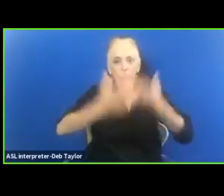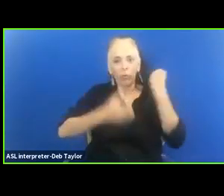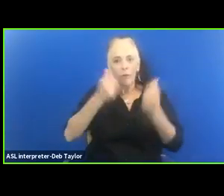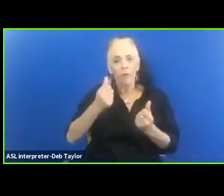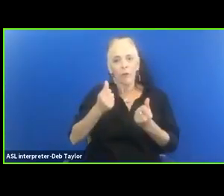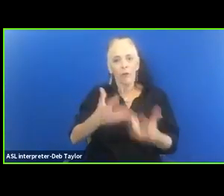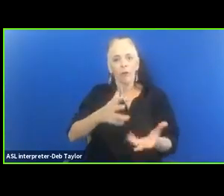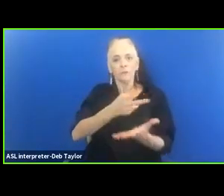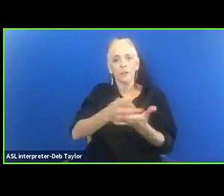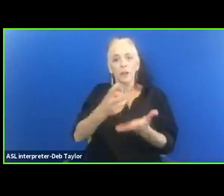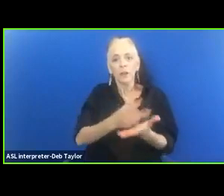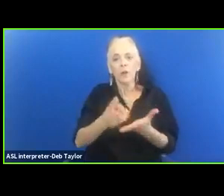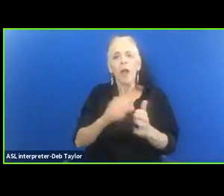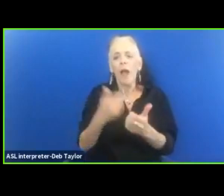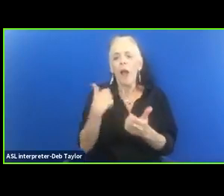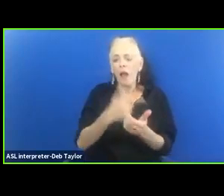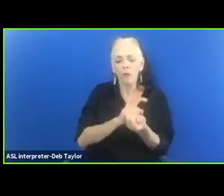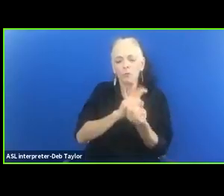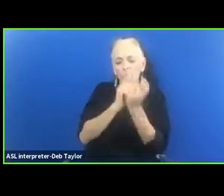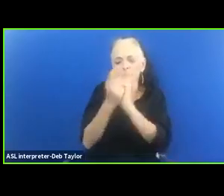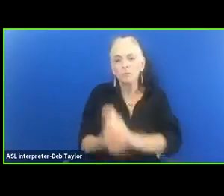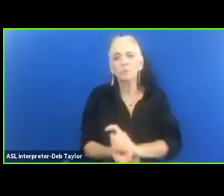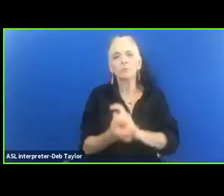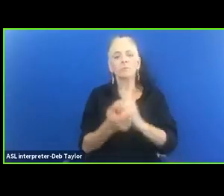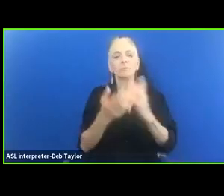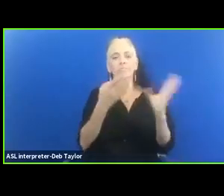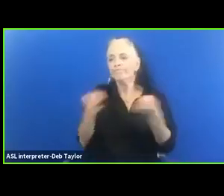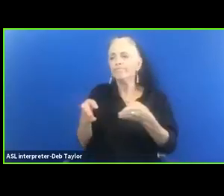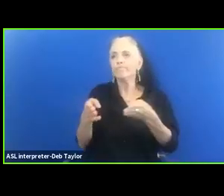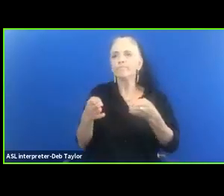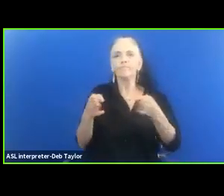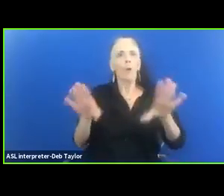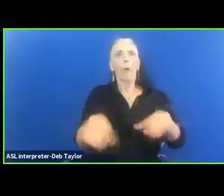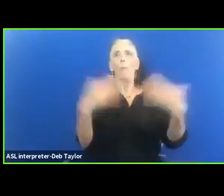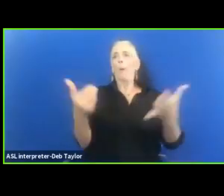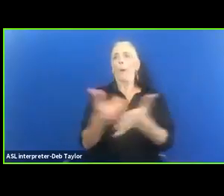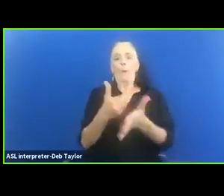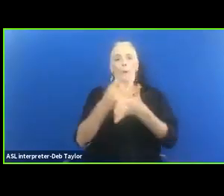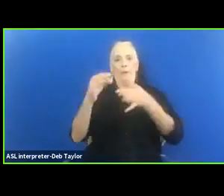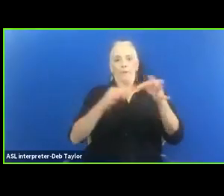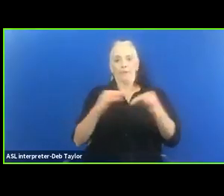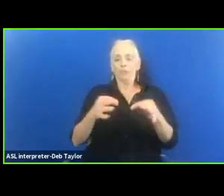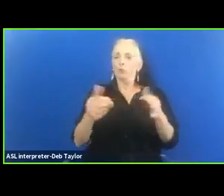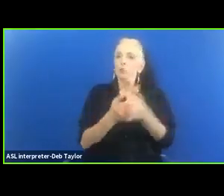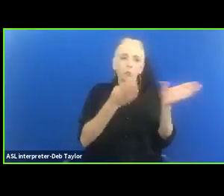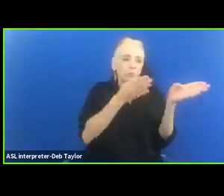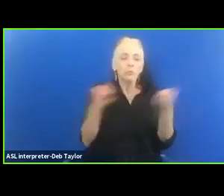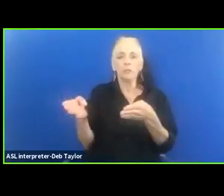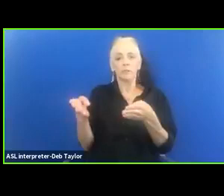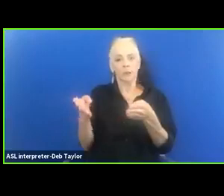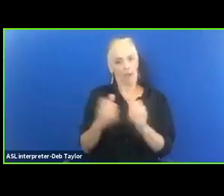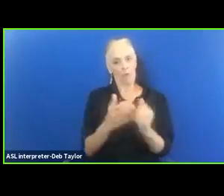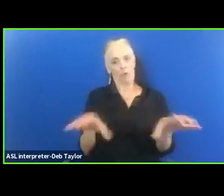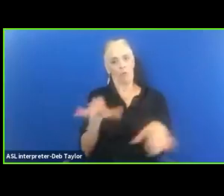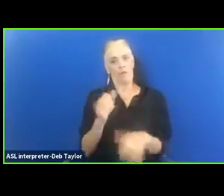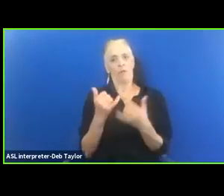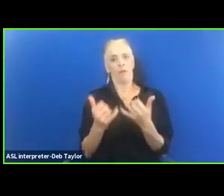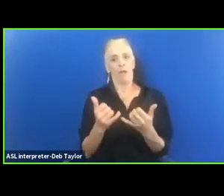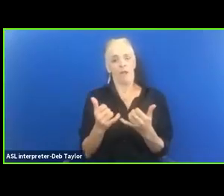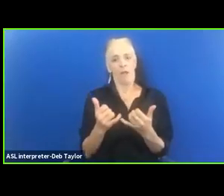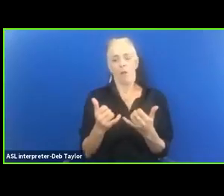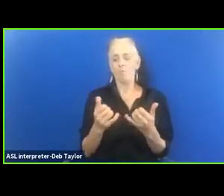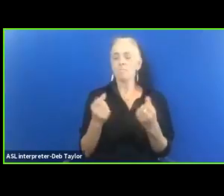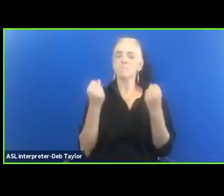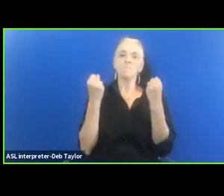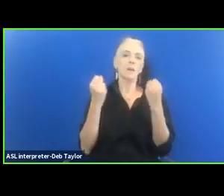codifying the shifts possible in this moment when the landscape is wide open? We want to acknowledge that we're here today largely